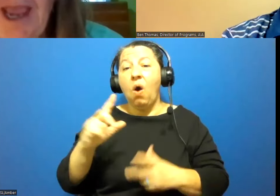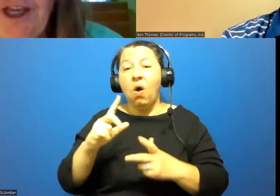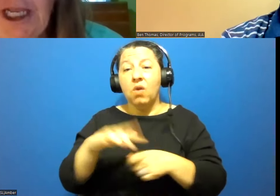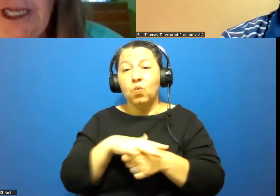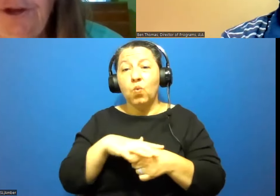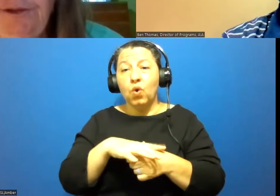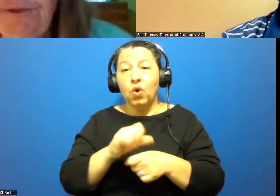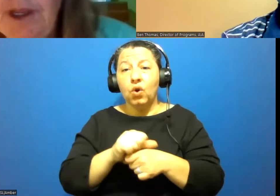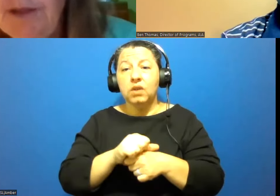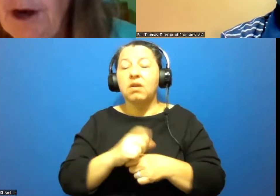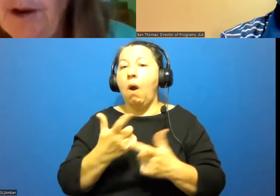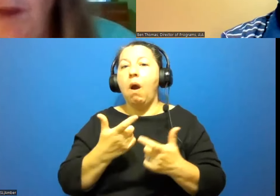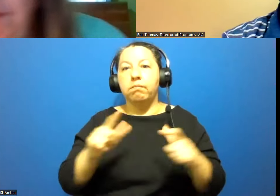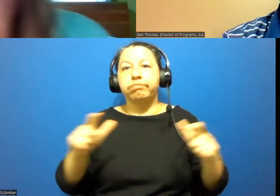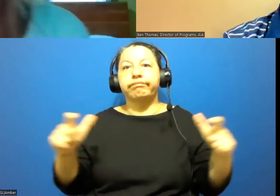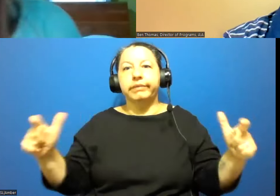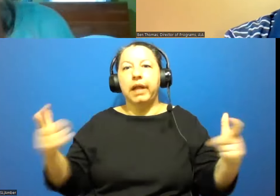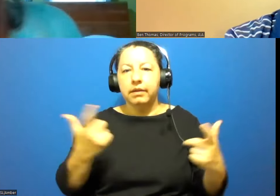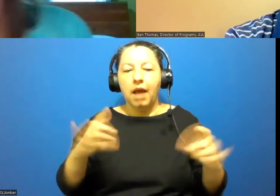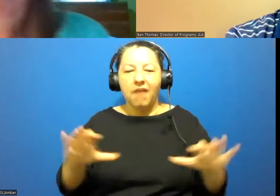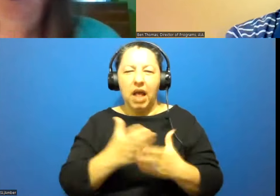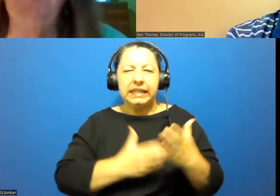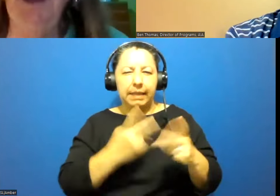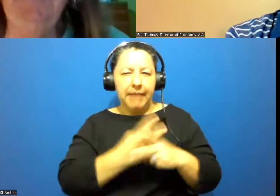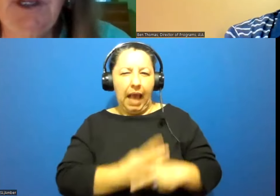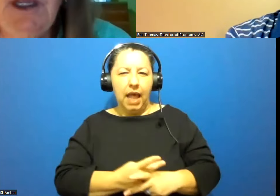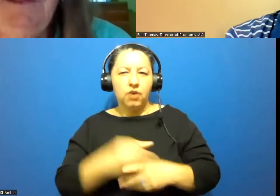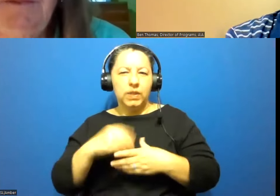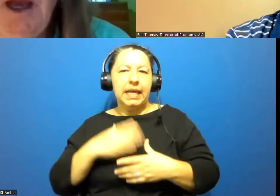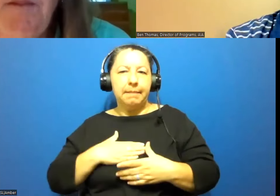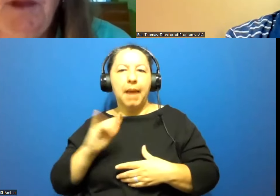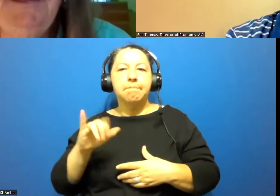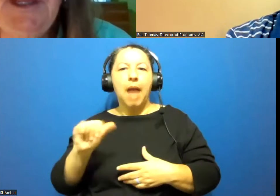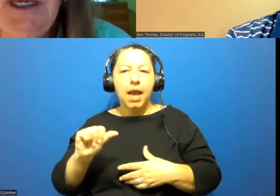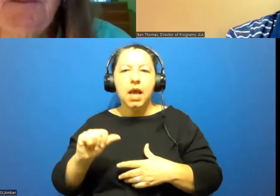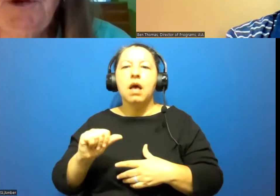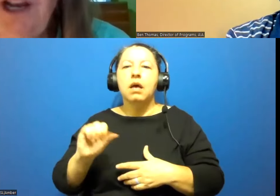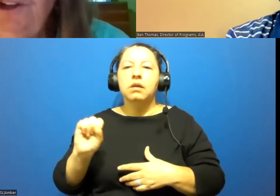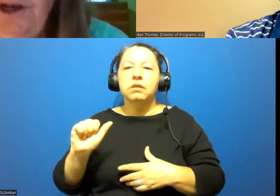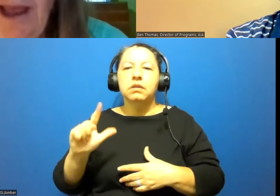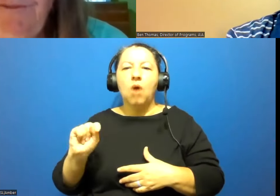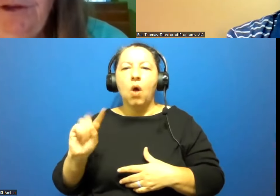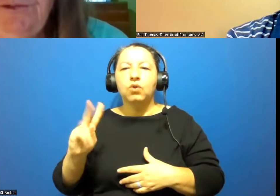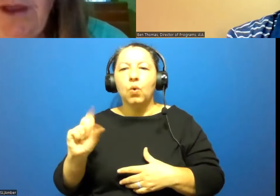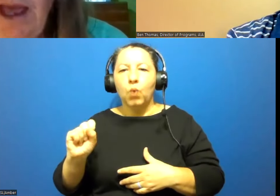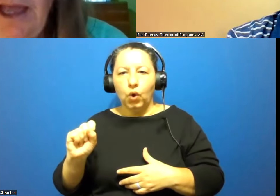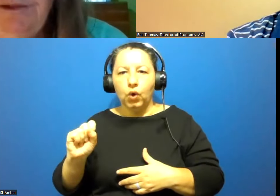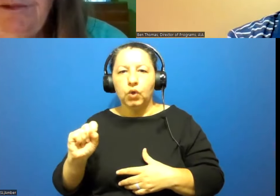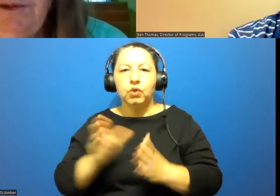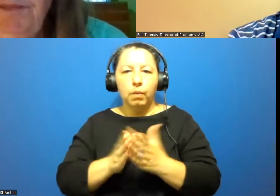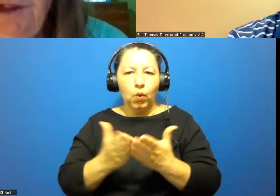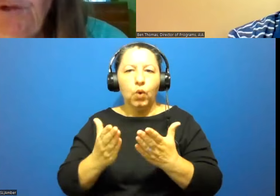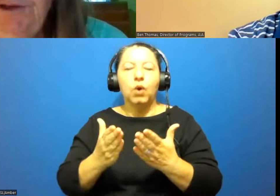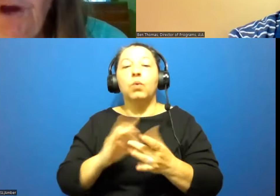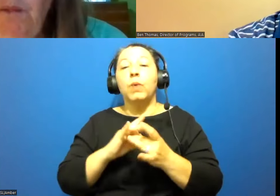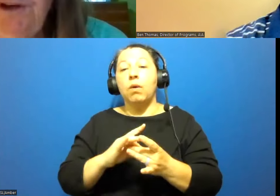some calculations that are in my Maya Saltworks book about the production levels at